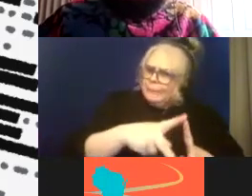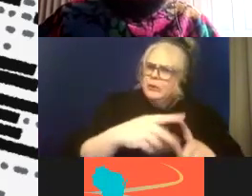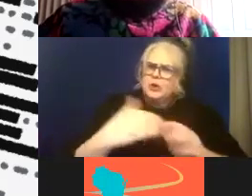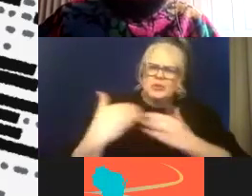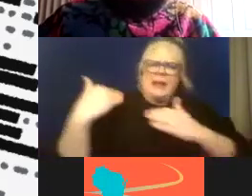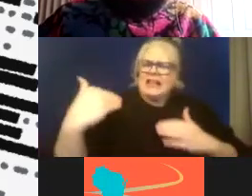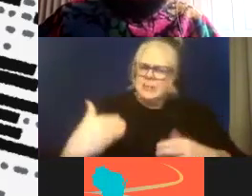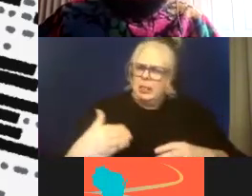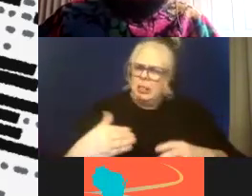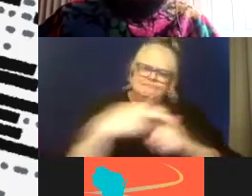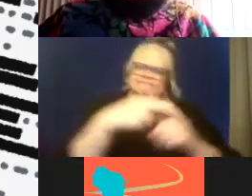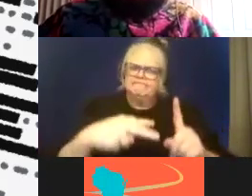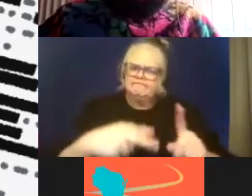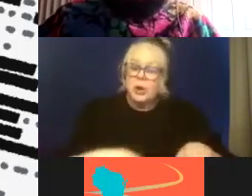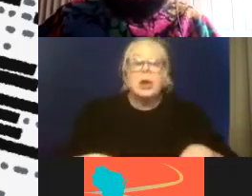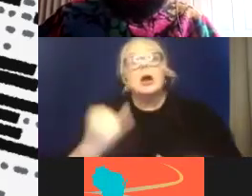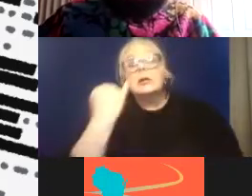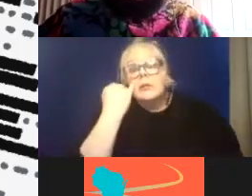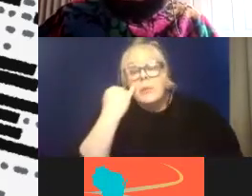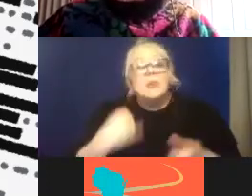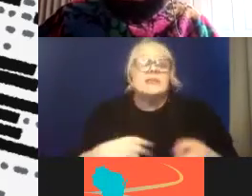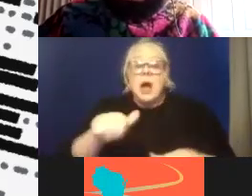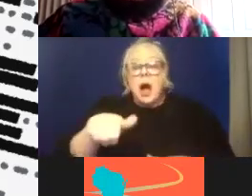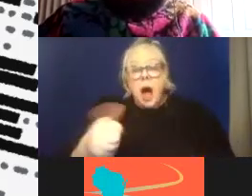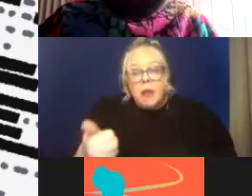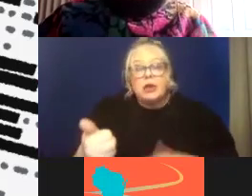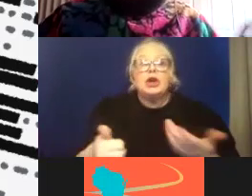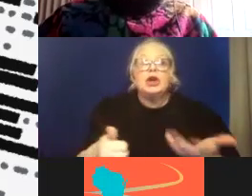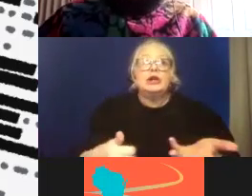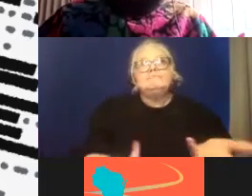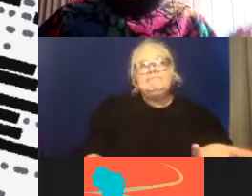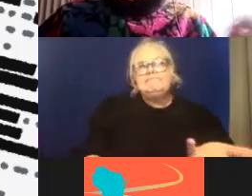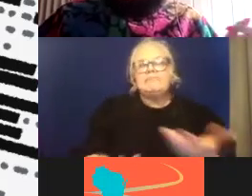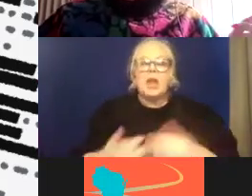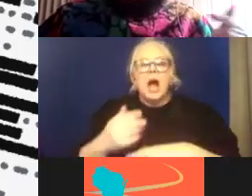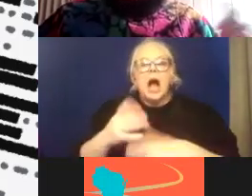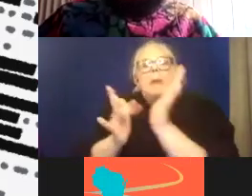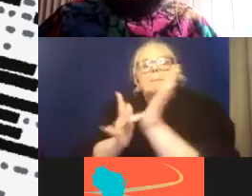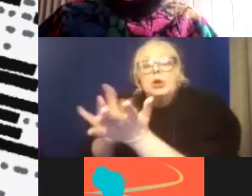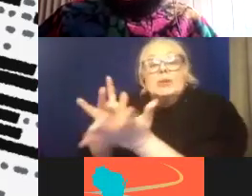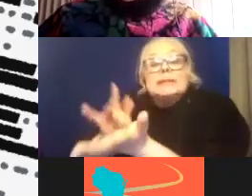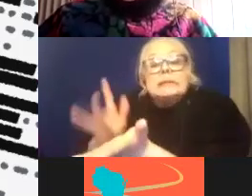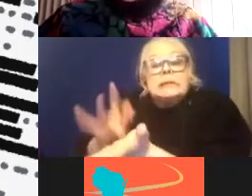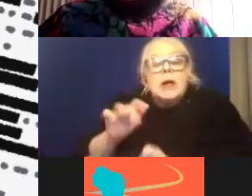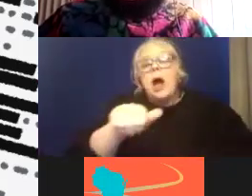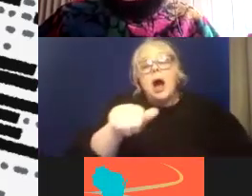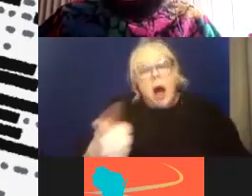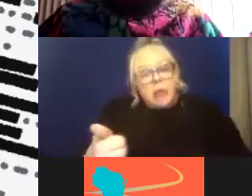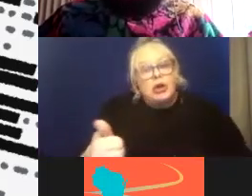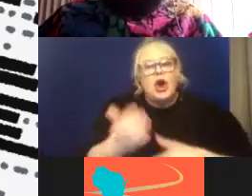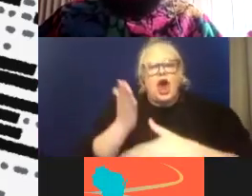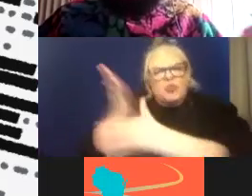abuse or harassment from that perpetrator escalates, and you want to be able to show that this action was also a part of it.